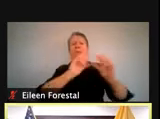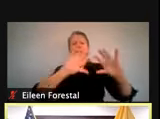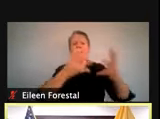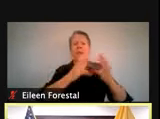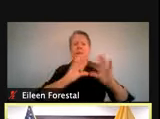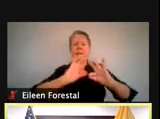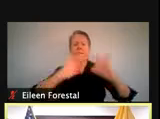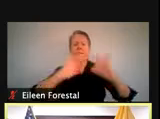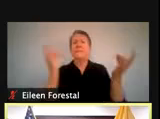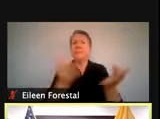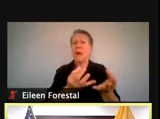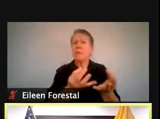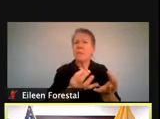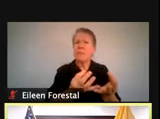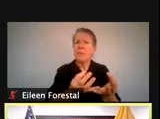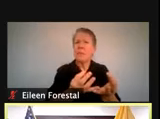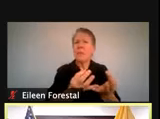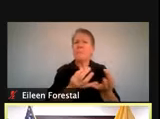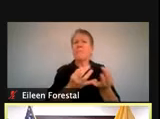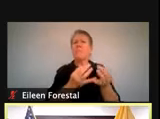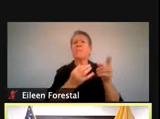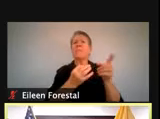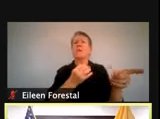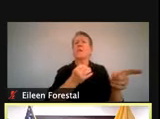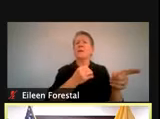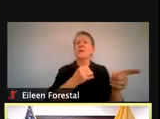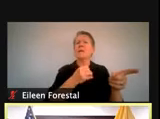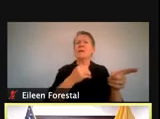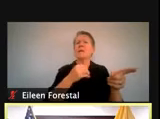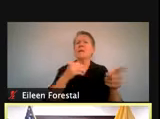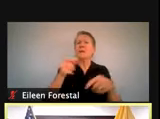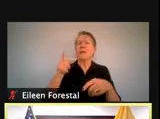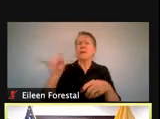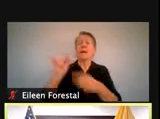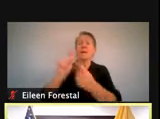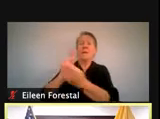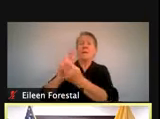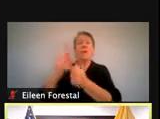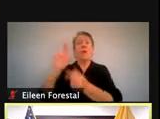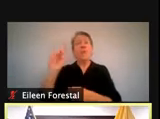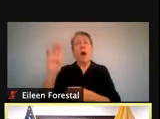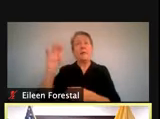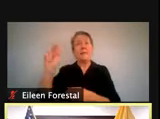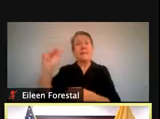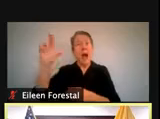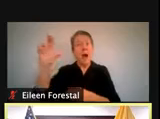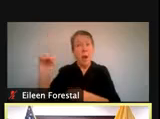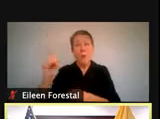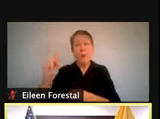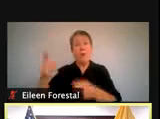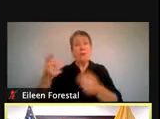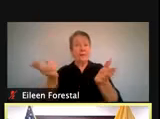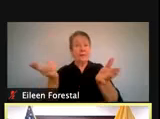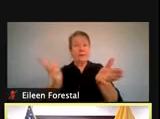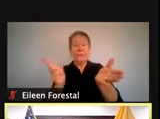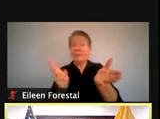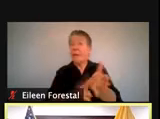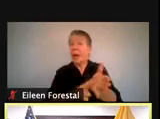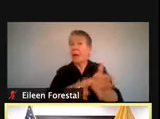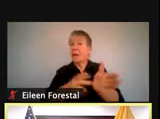and some of our essential workers and signed an executive order providing mandatory health and safety standards that will help